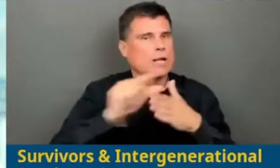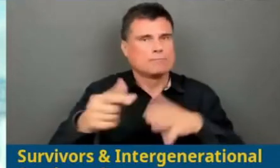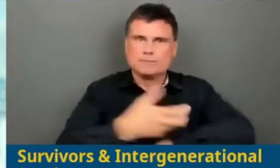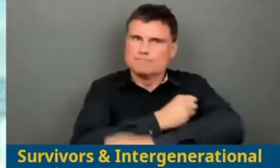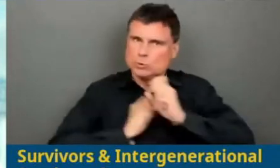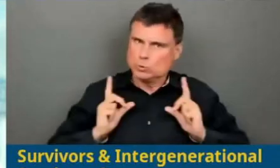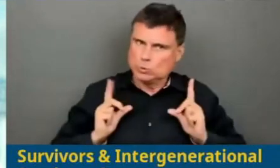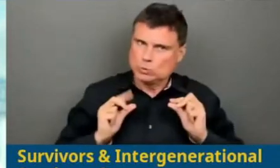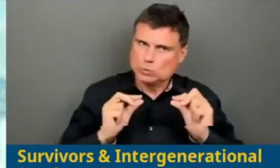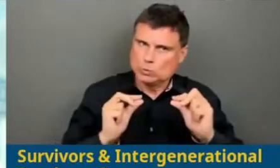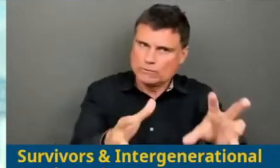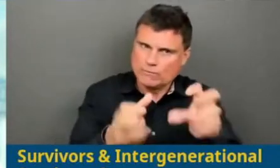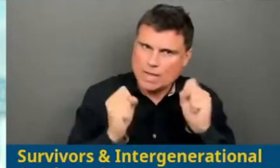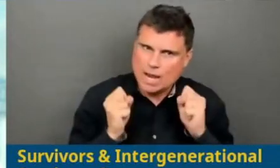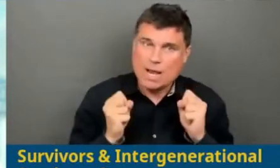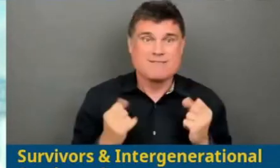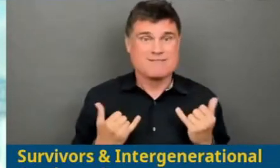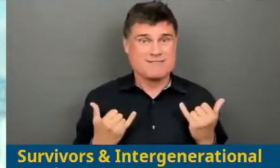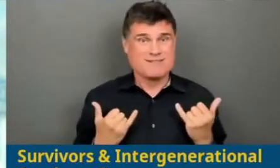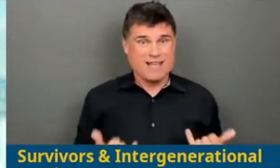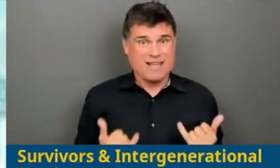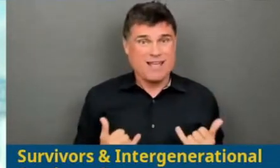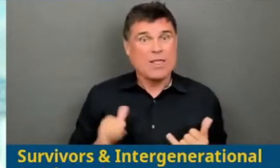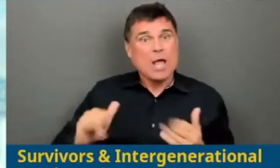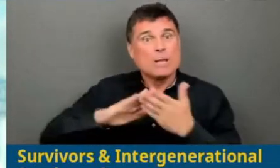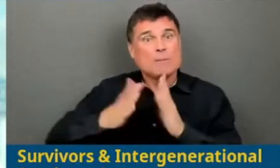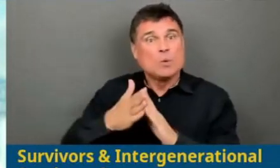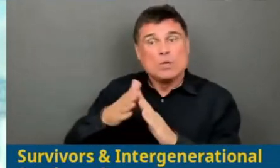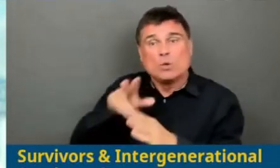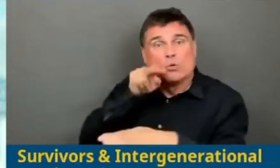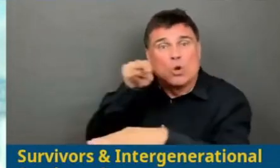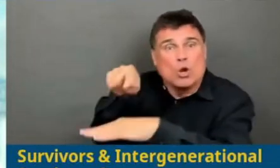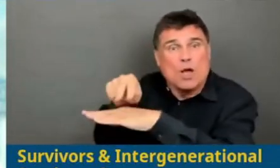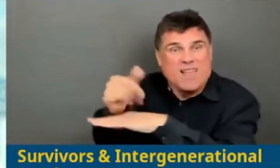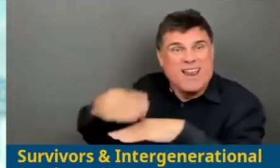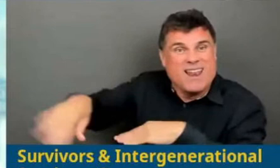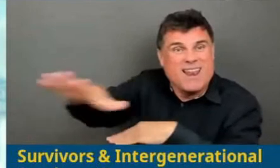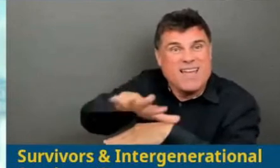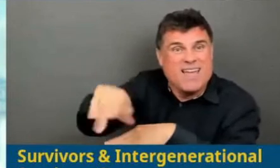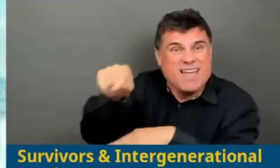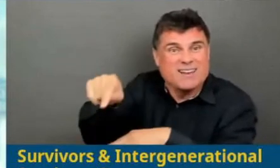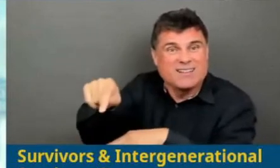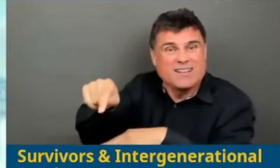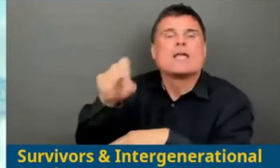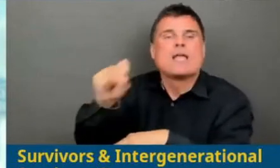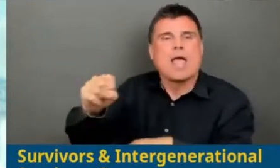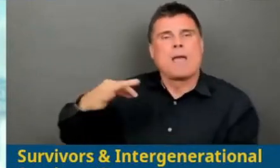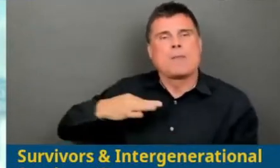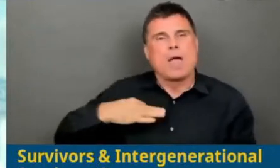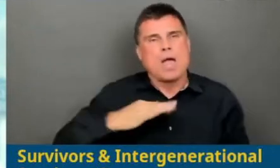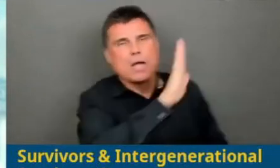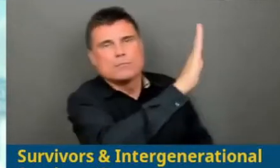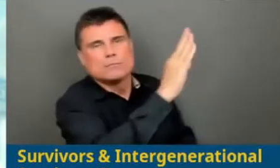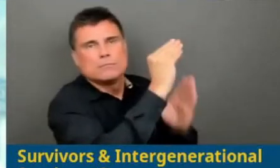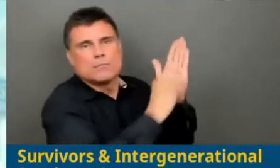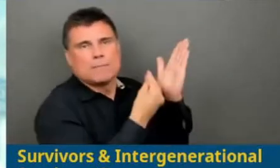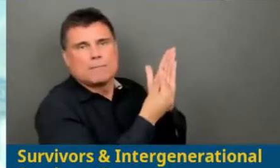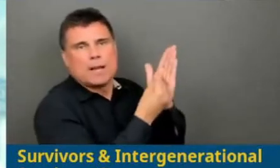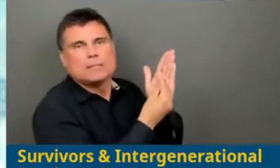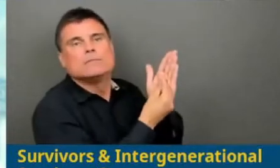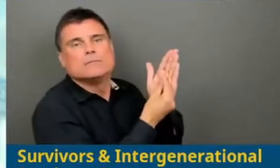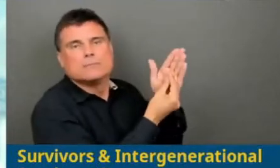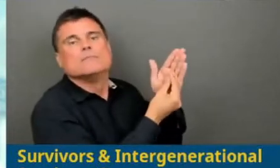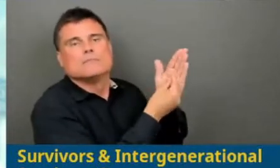today, caretaker communities can access provincial funding to advance their work at residential schools and hospital